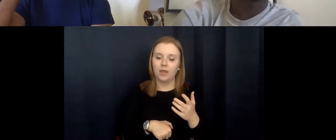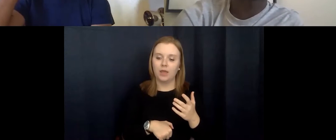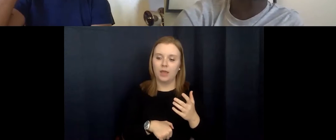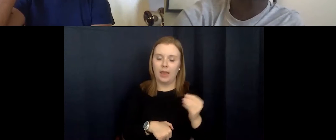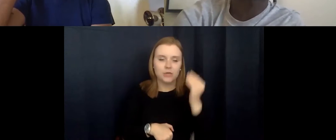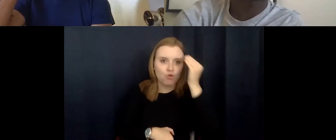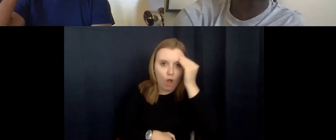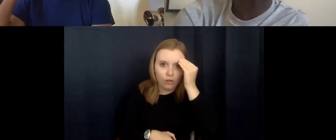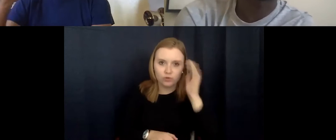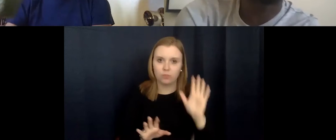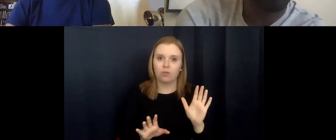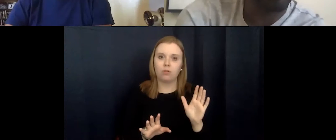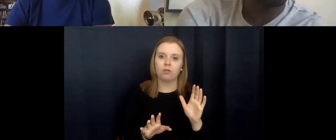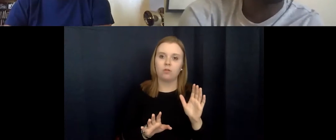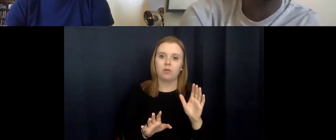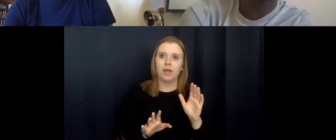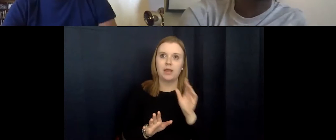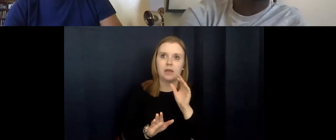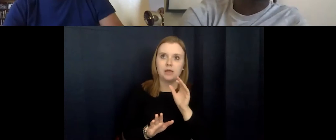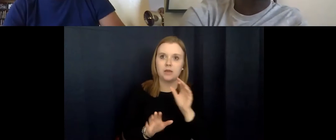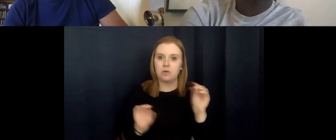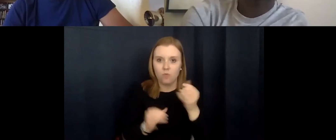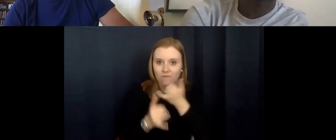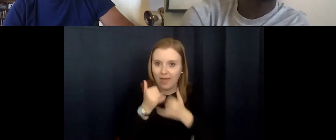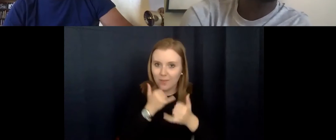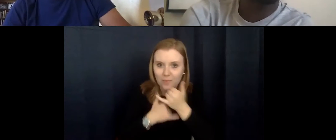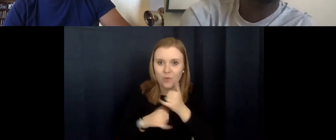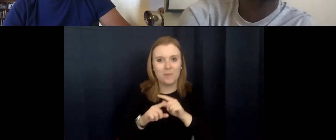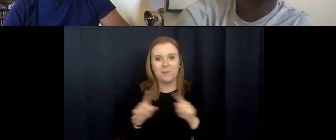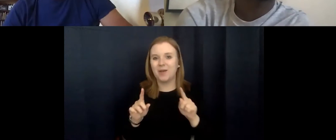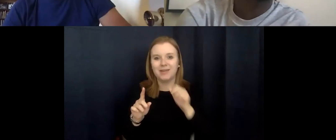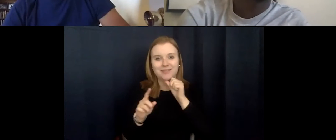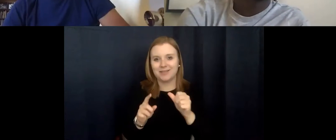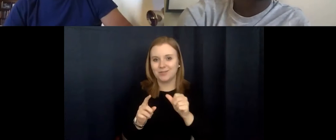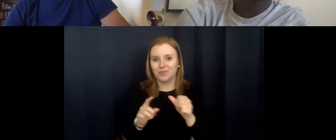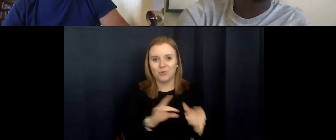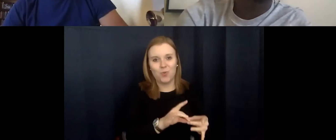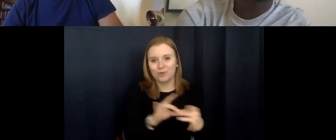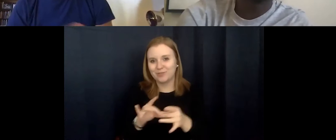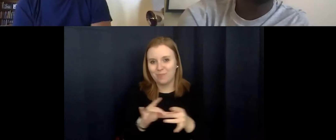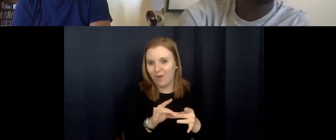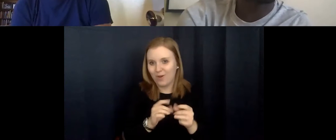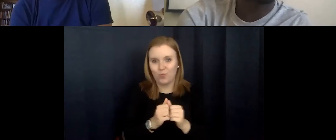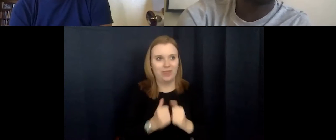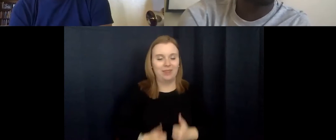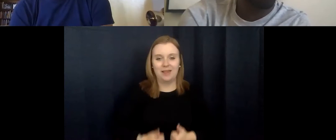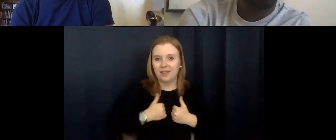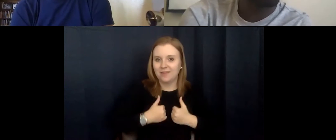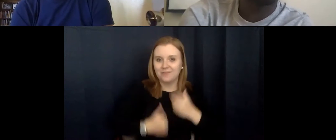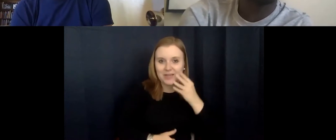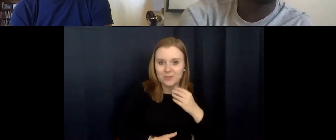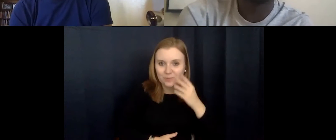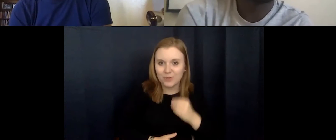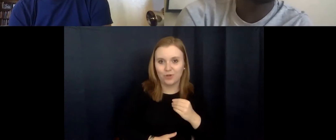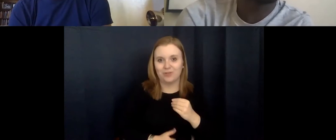knowledgeable and infallible, and yet it does not correspond with the lived experience or body